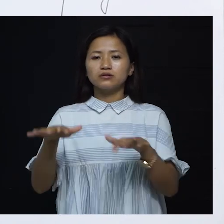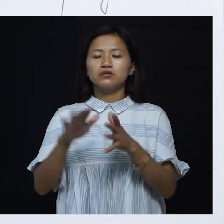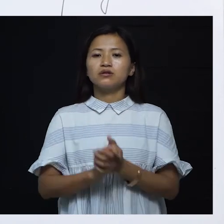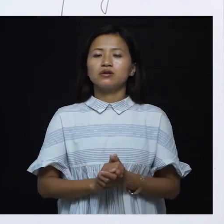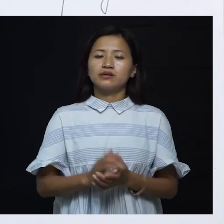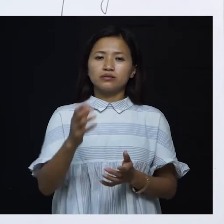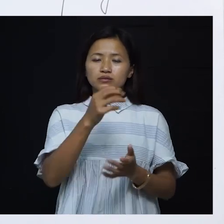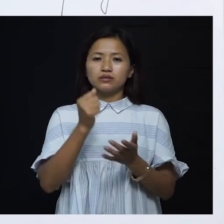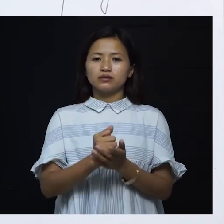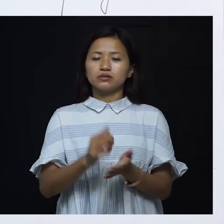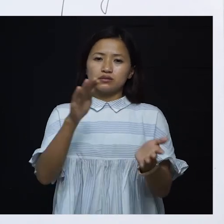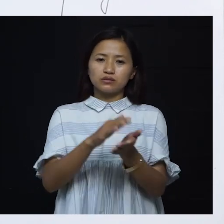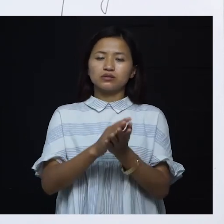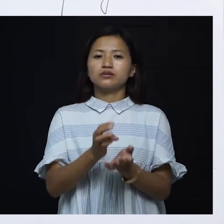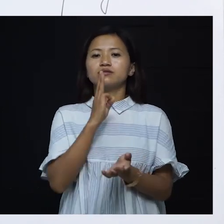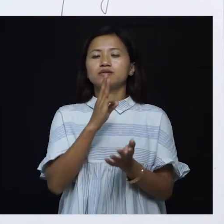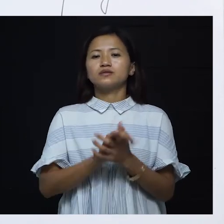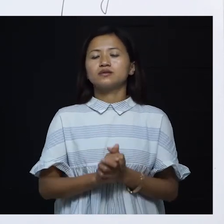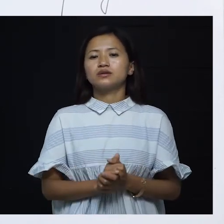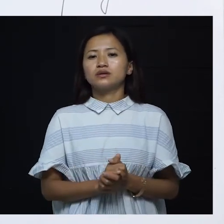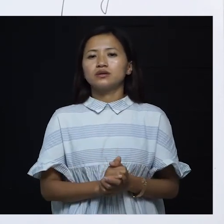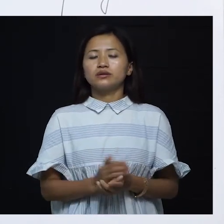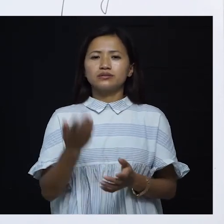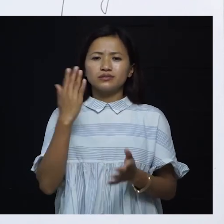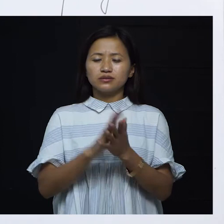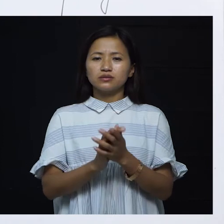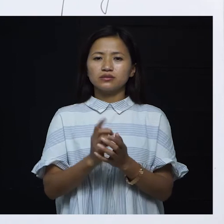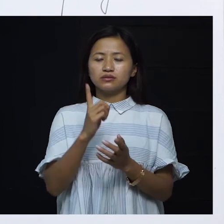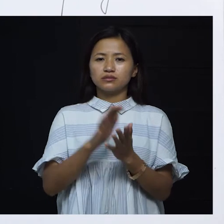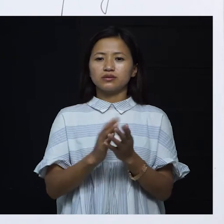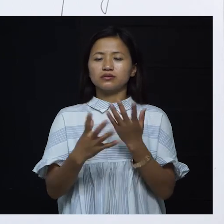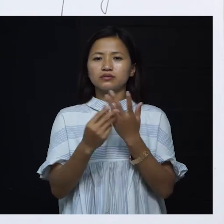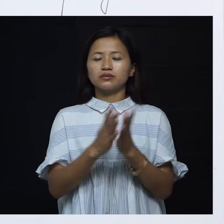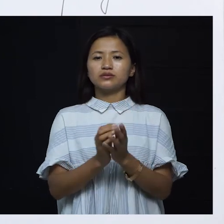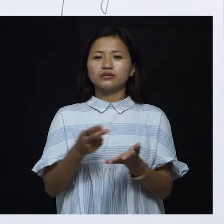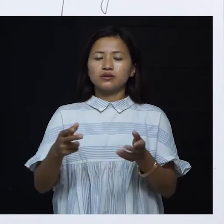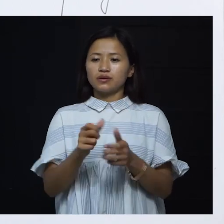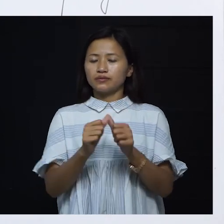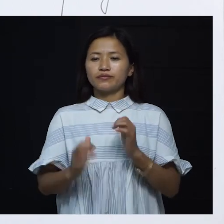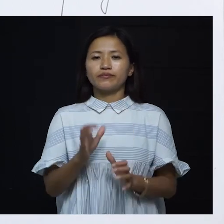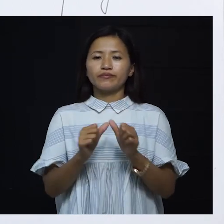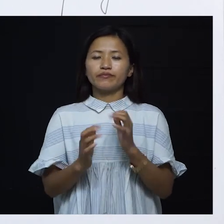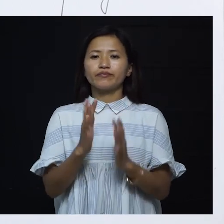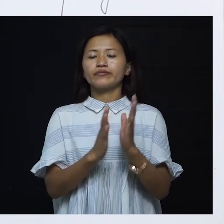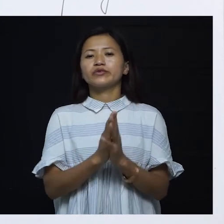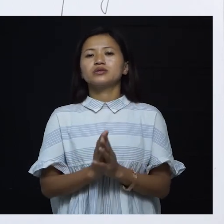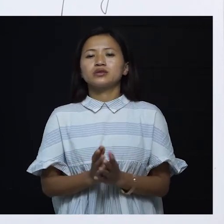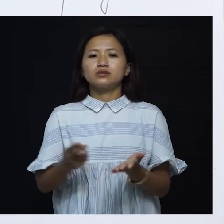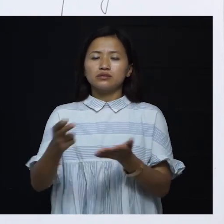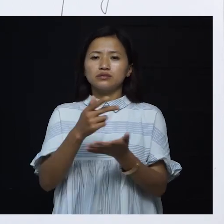also controlled the shortage of water. And since India is an agricultural land, a lot of water is required